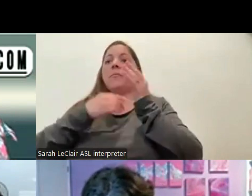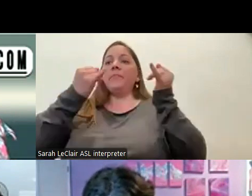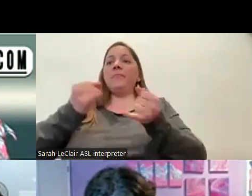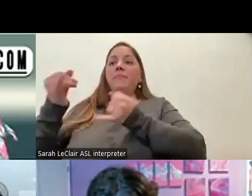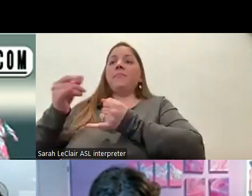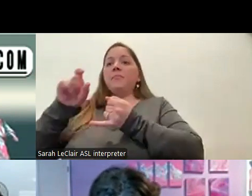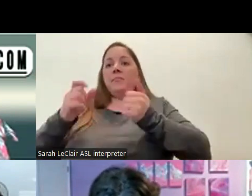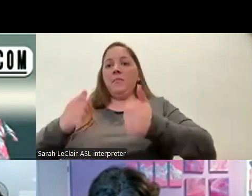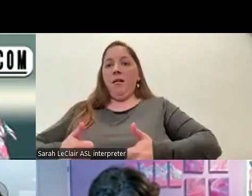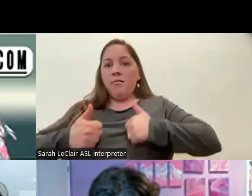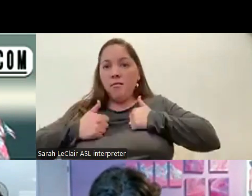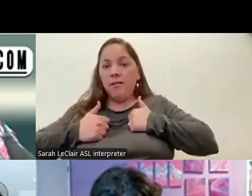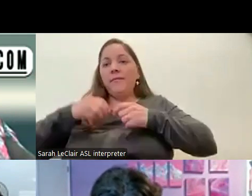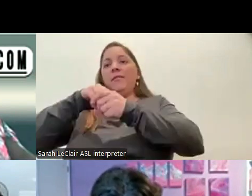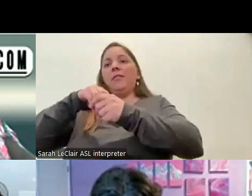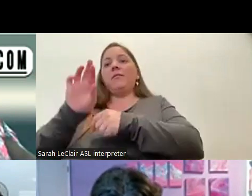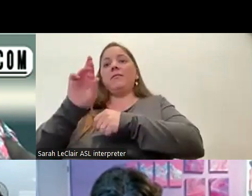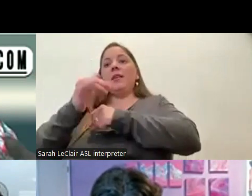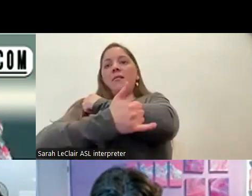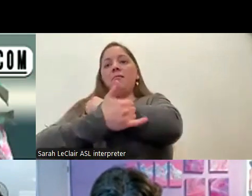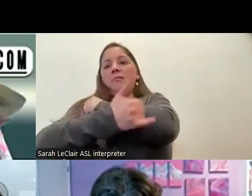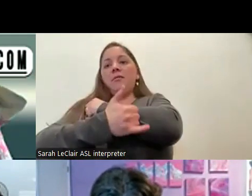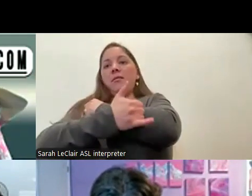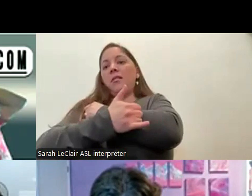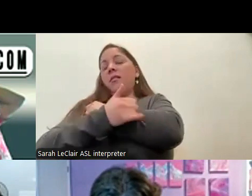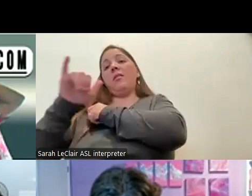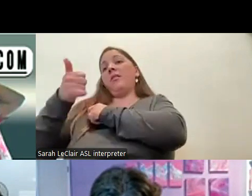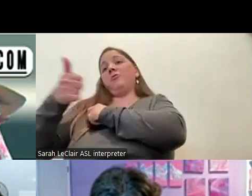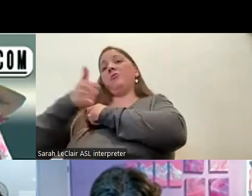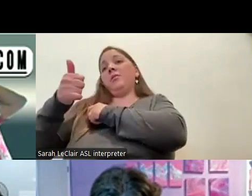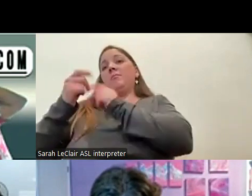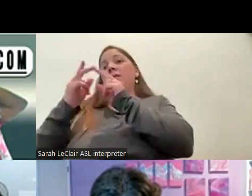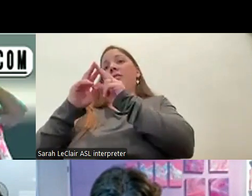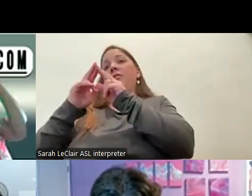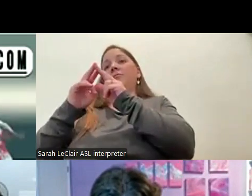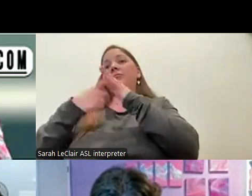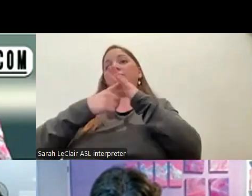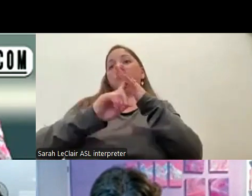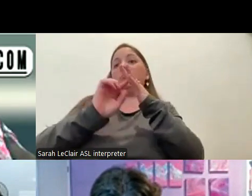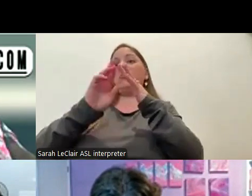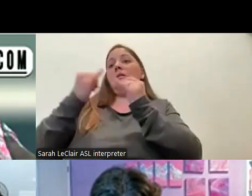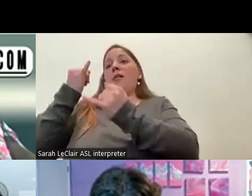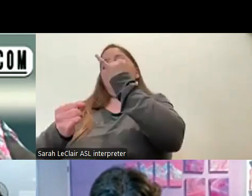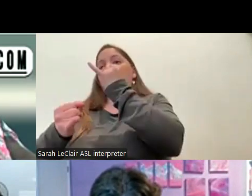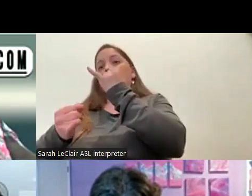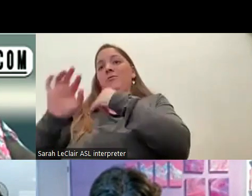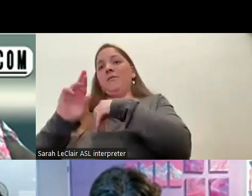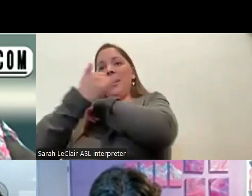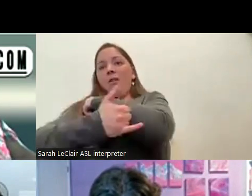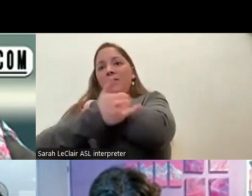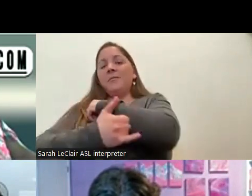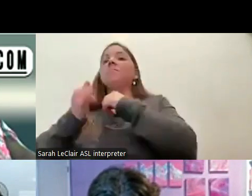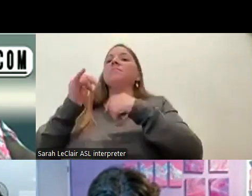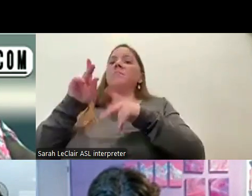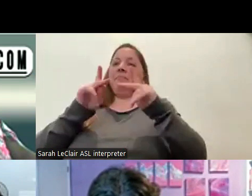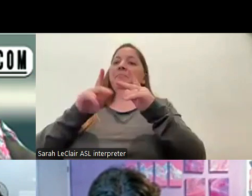lives in Riverside County and the trip either ends or starts in Riverside County. So they can go out. Some people do